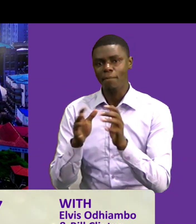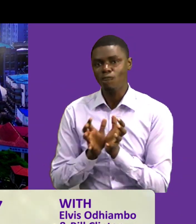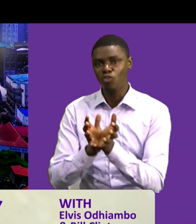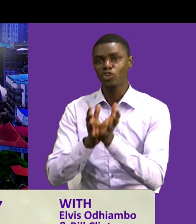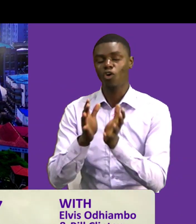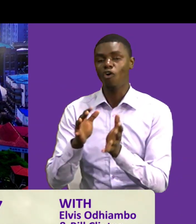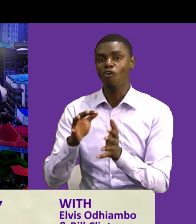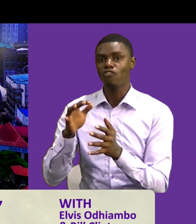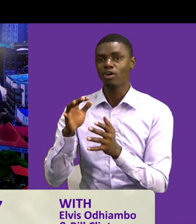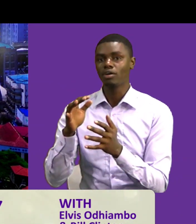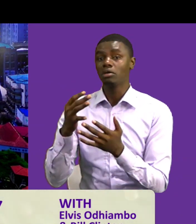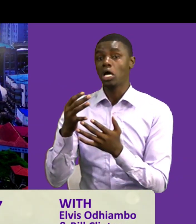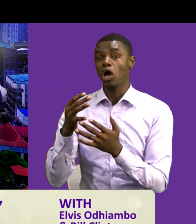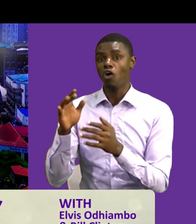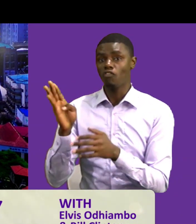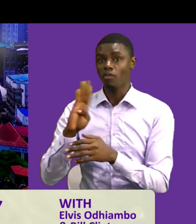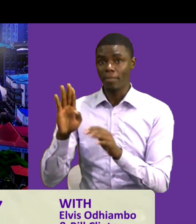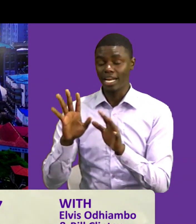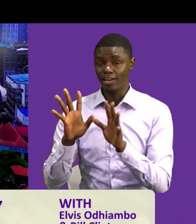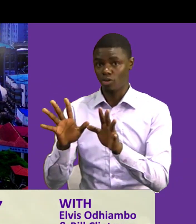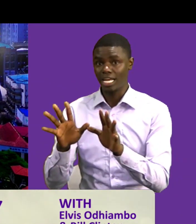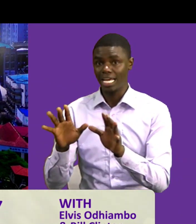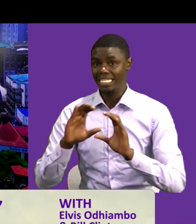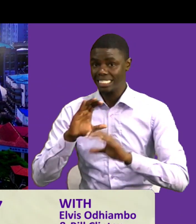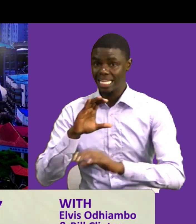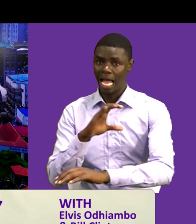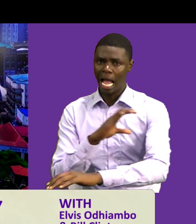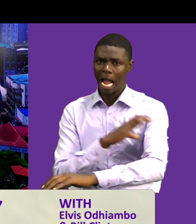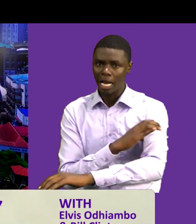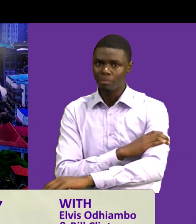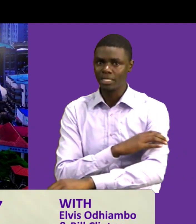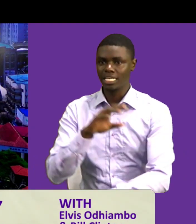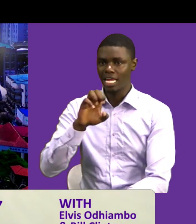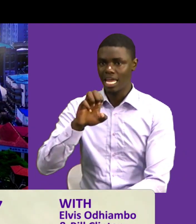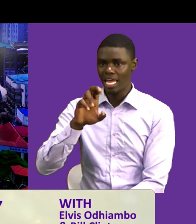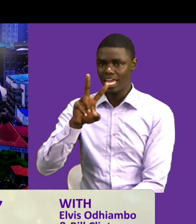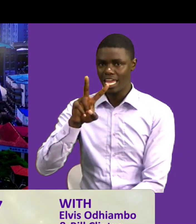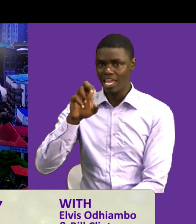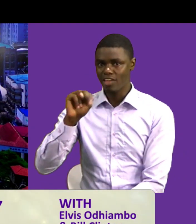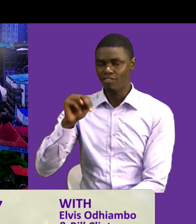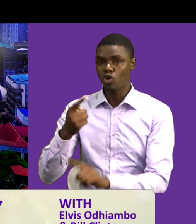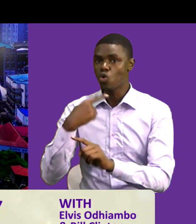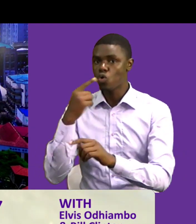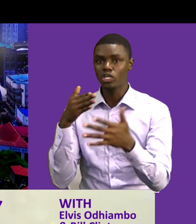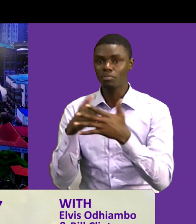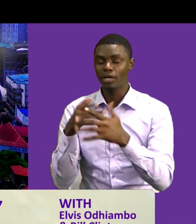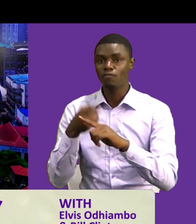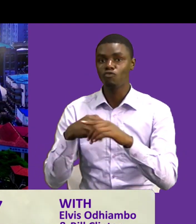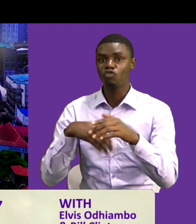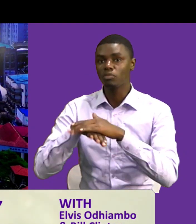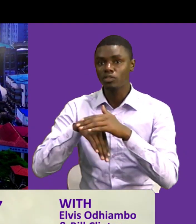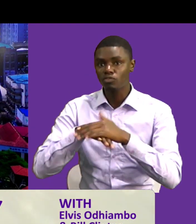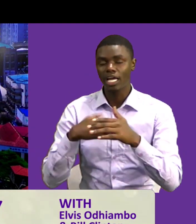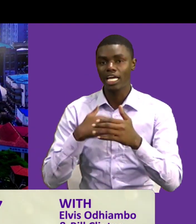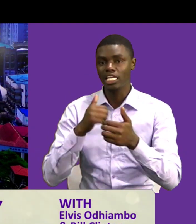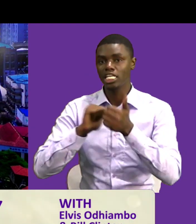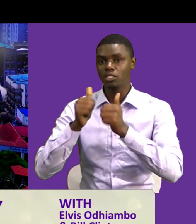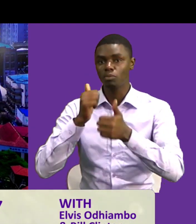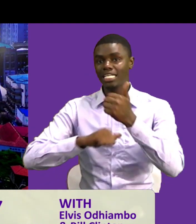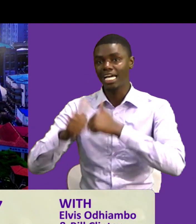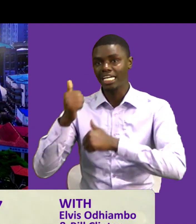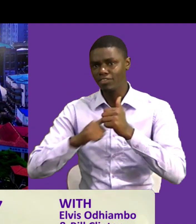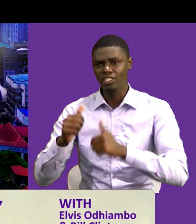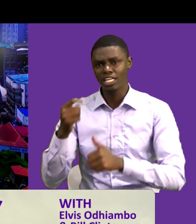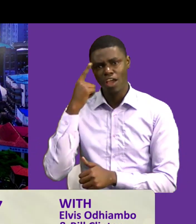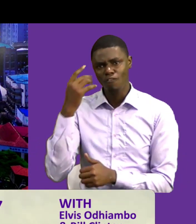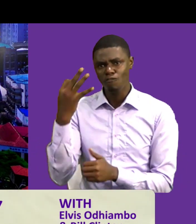is their captain, Ivan Toney, who was banned from football and all sporting activities for